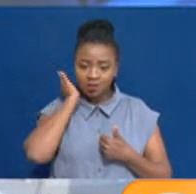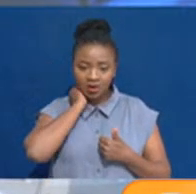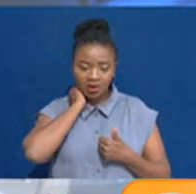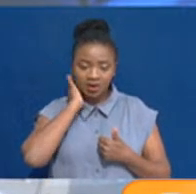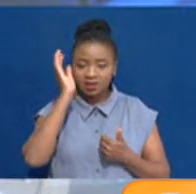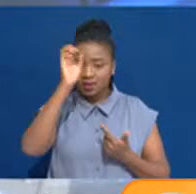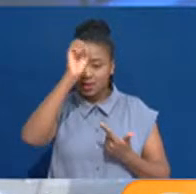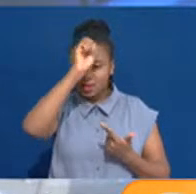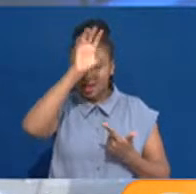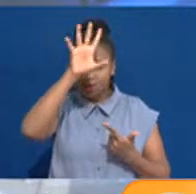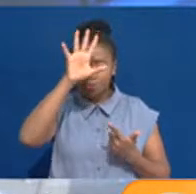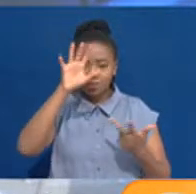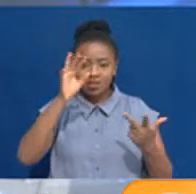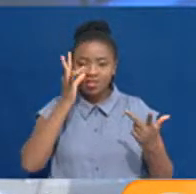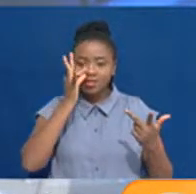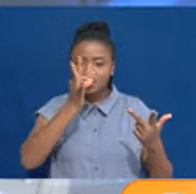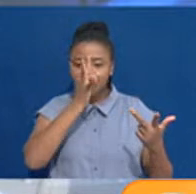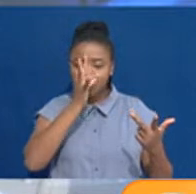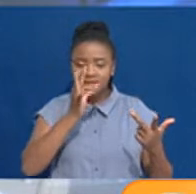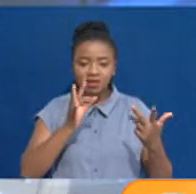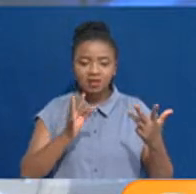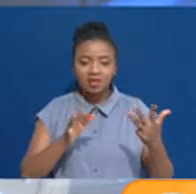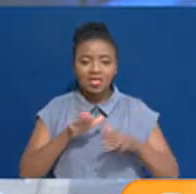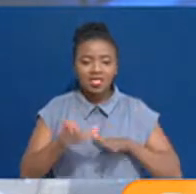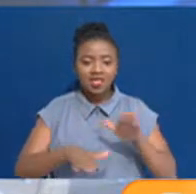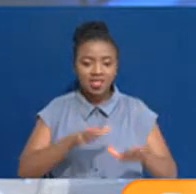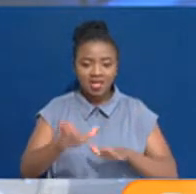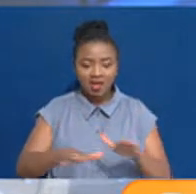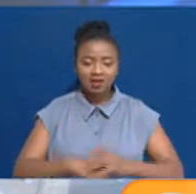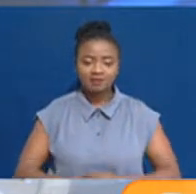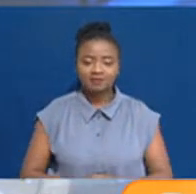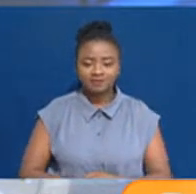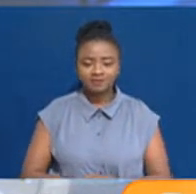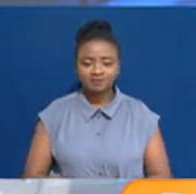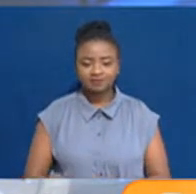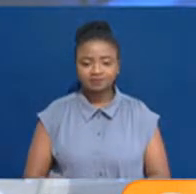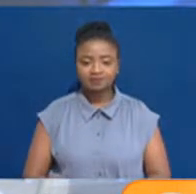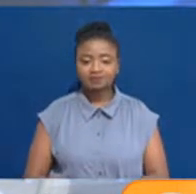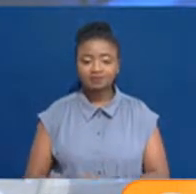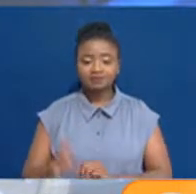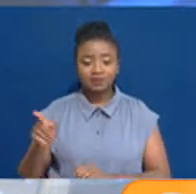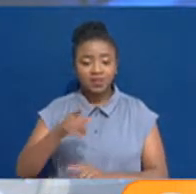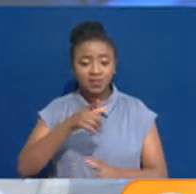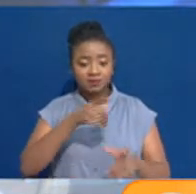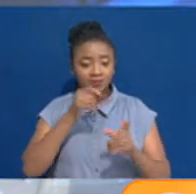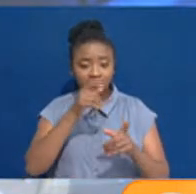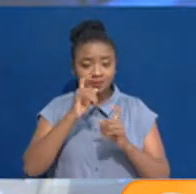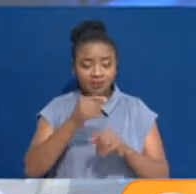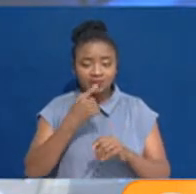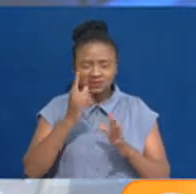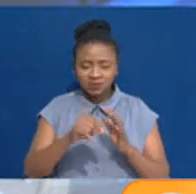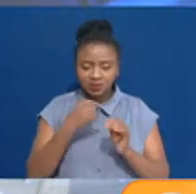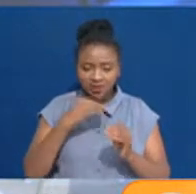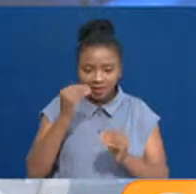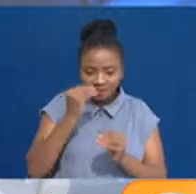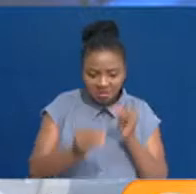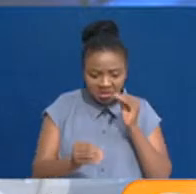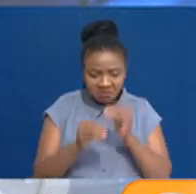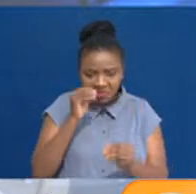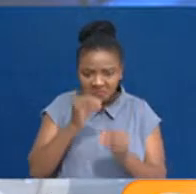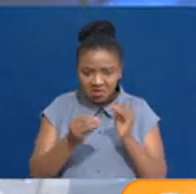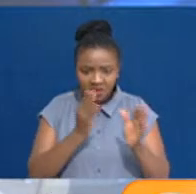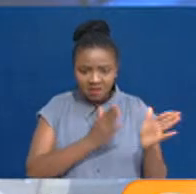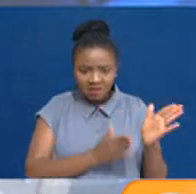Kirinyaga, President Ruto went into an anti-opposition rhetoric, accusing his opponents of hatching schemes towards